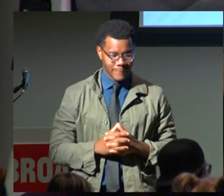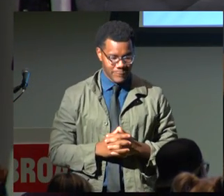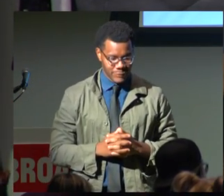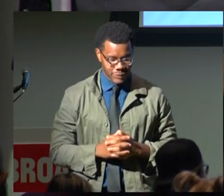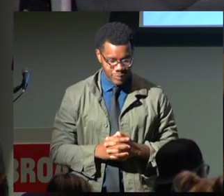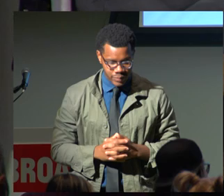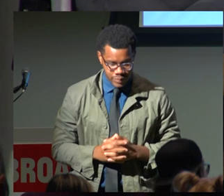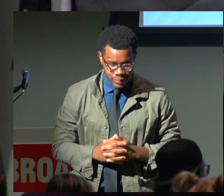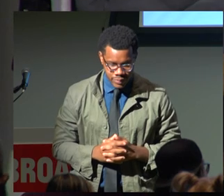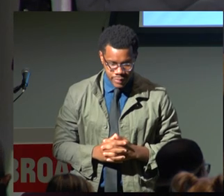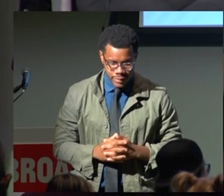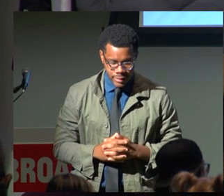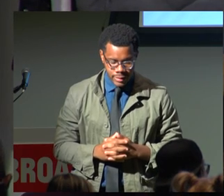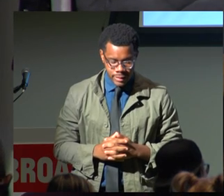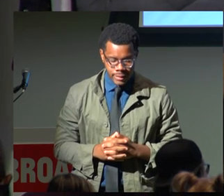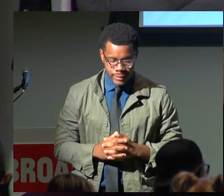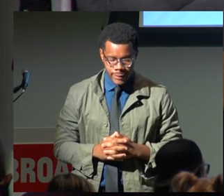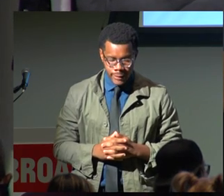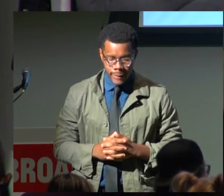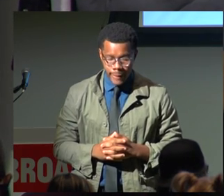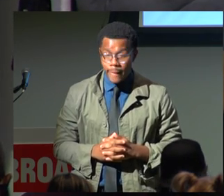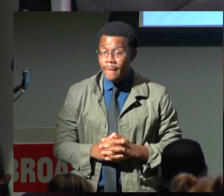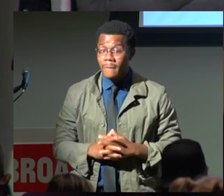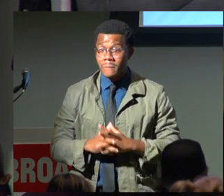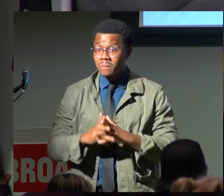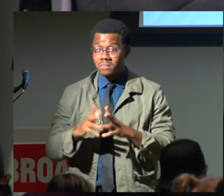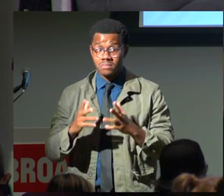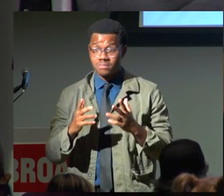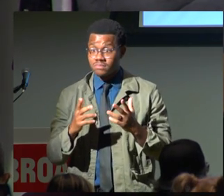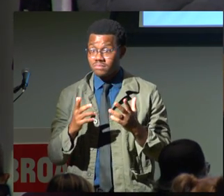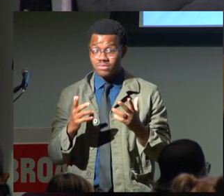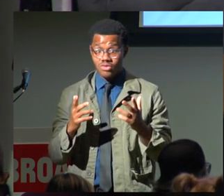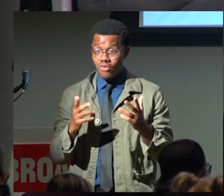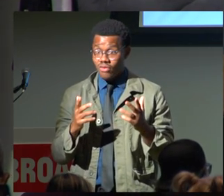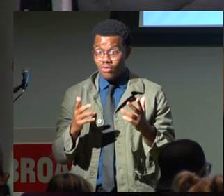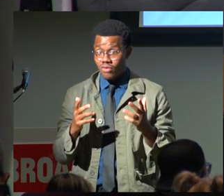Have we got any more? Are we at the end of the road?